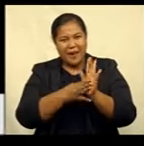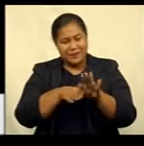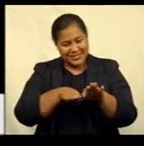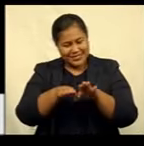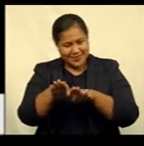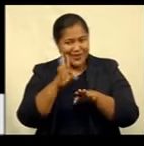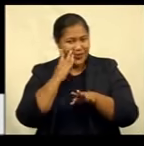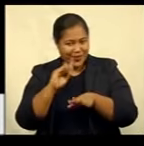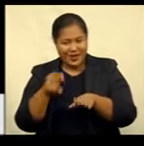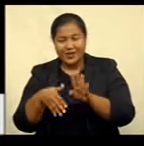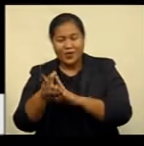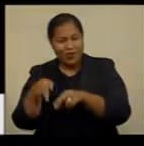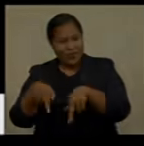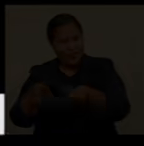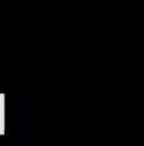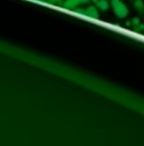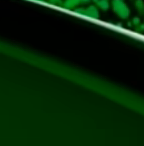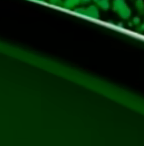on construction sites.